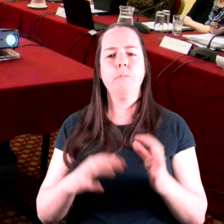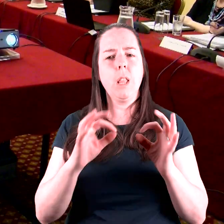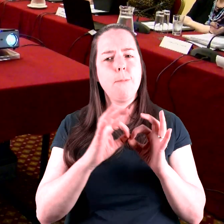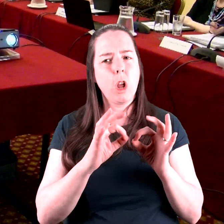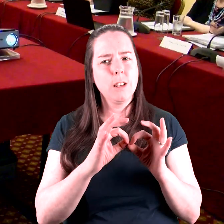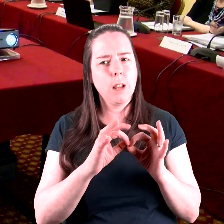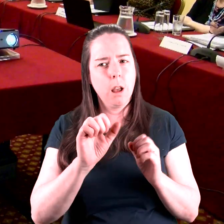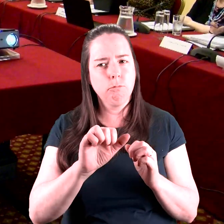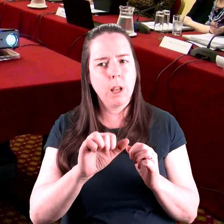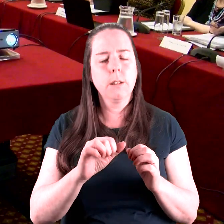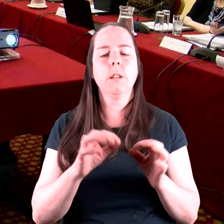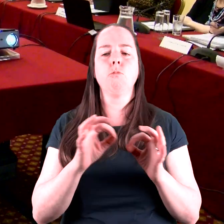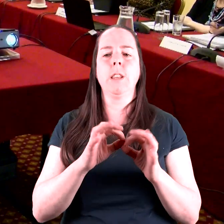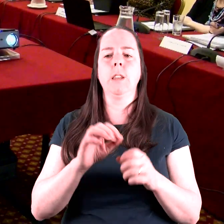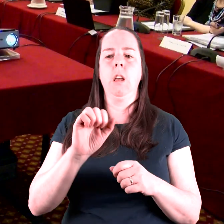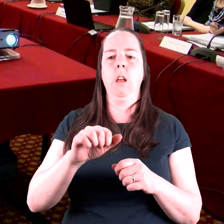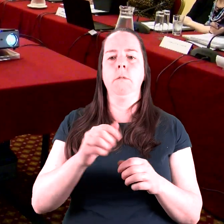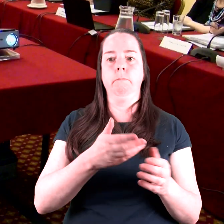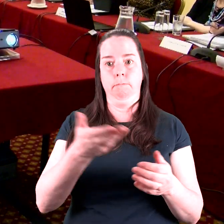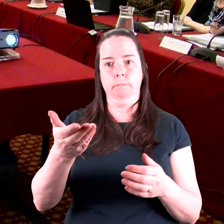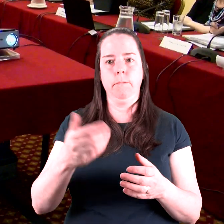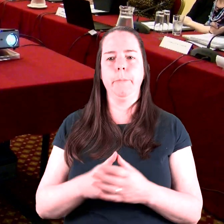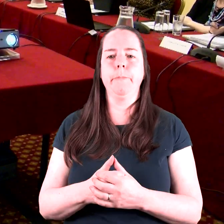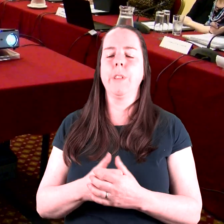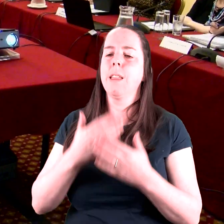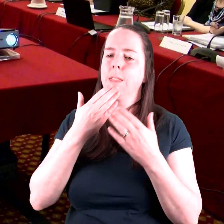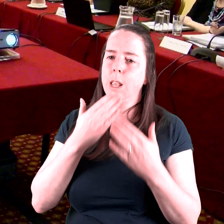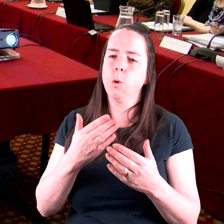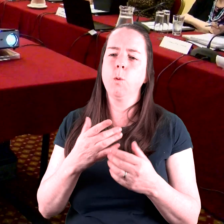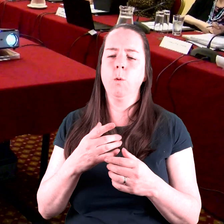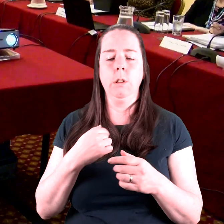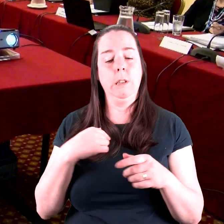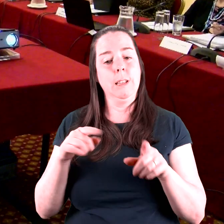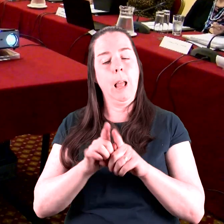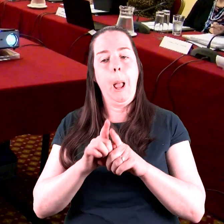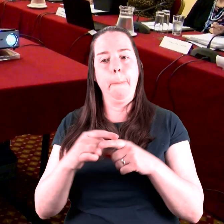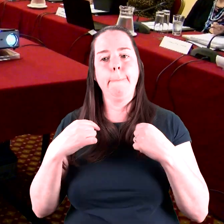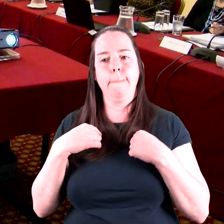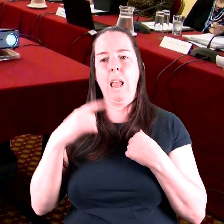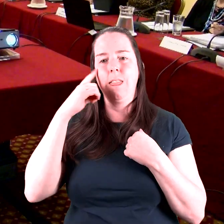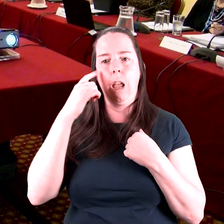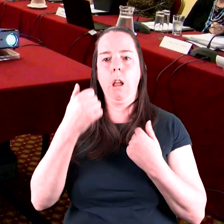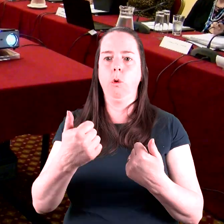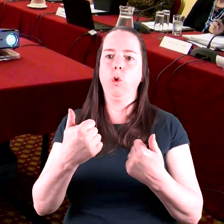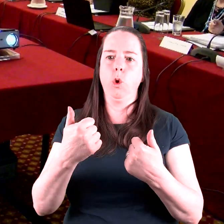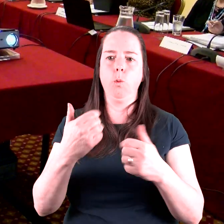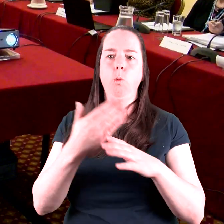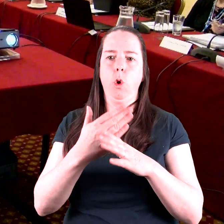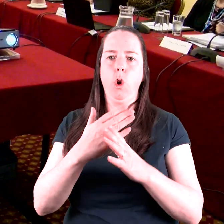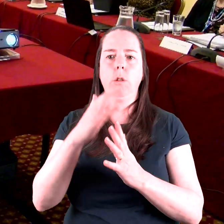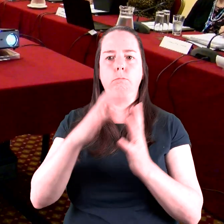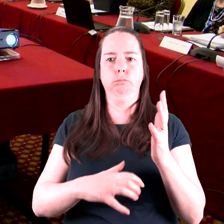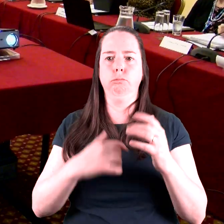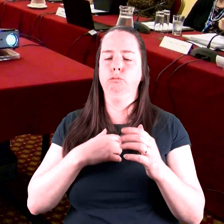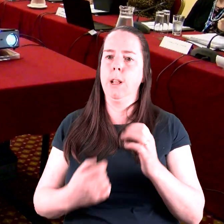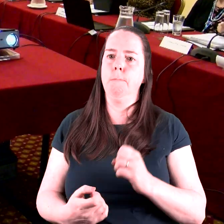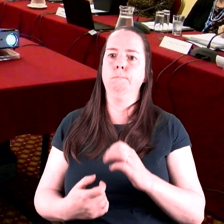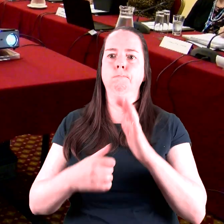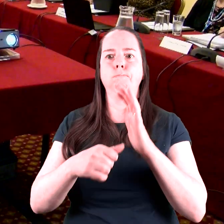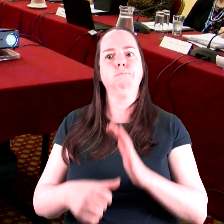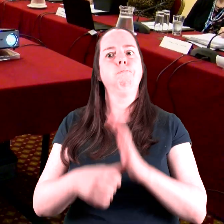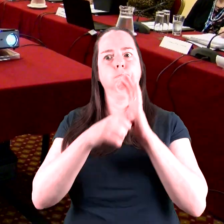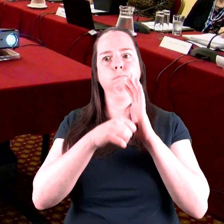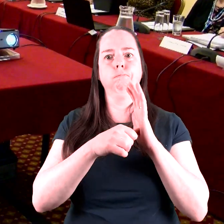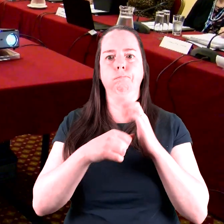So it's Brenda, isn't it? Brenda, yes. Brenda. Thank you very much. I too think it's a very good piece of work. I'm